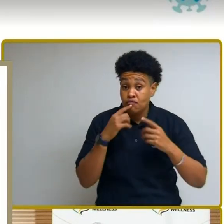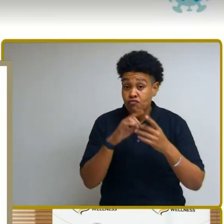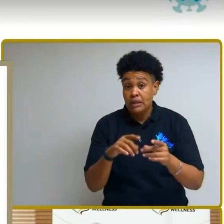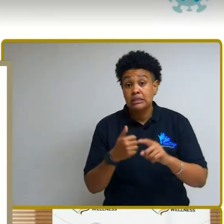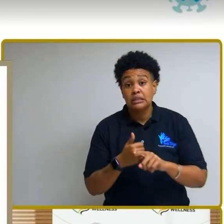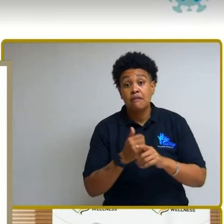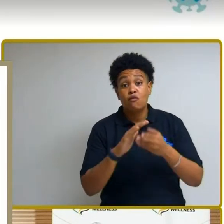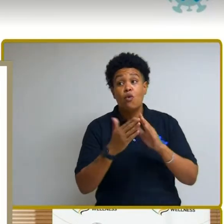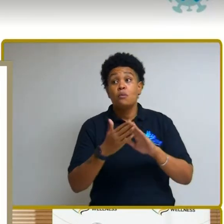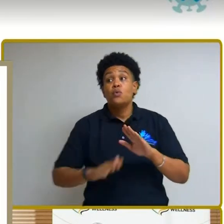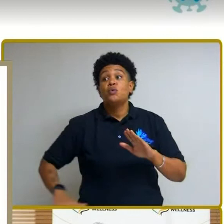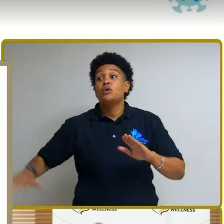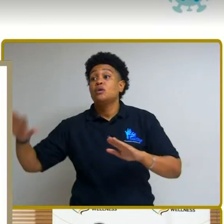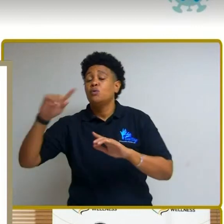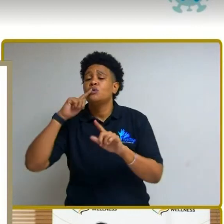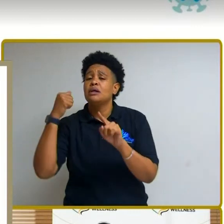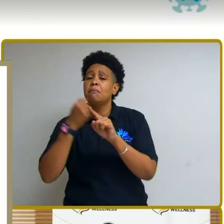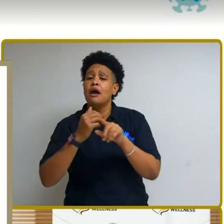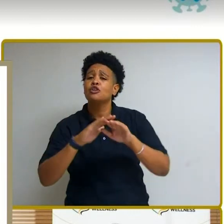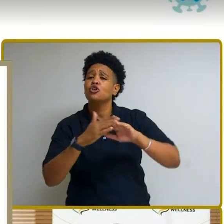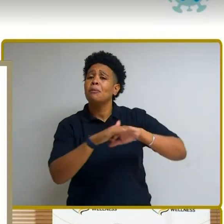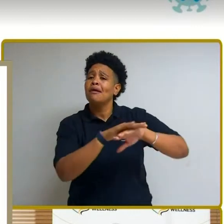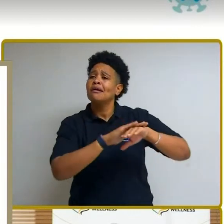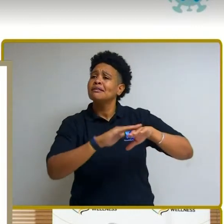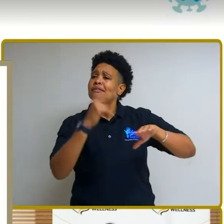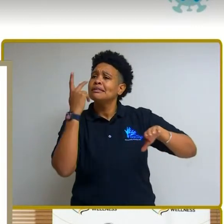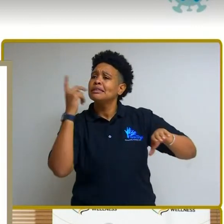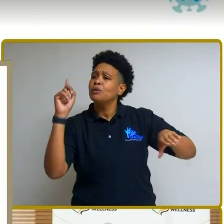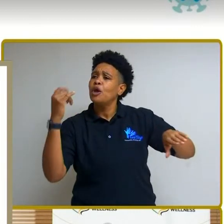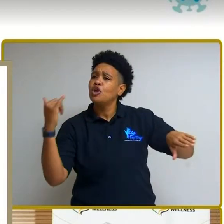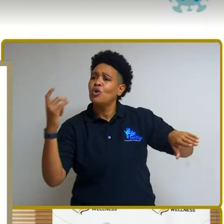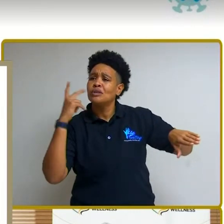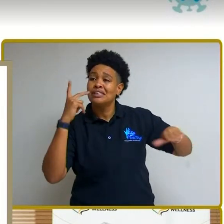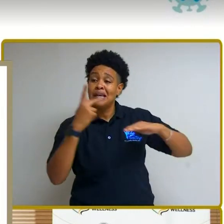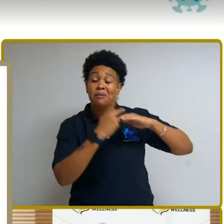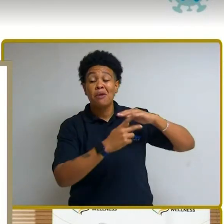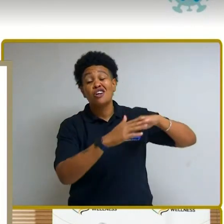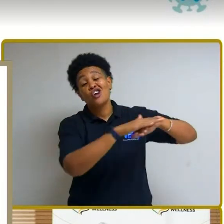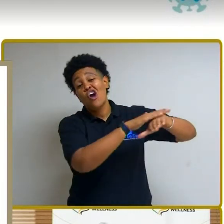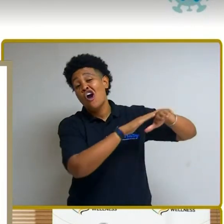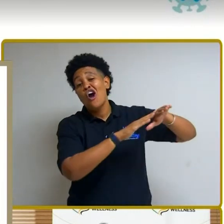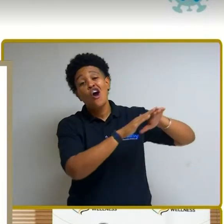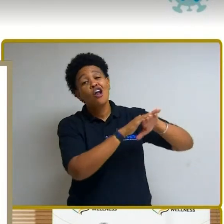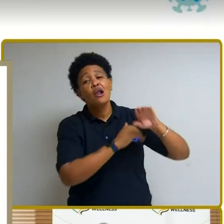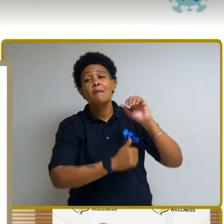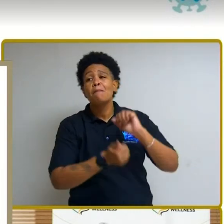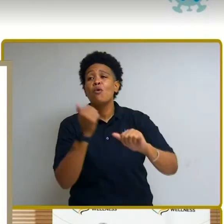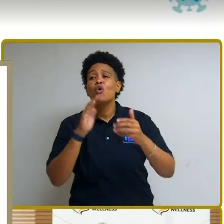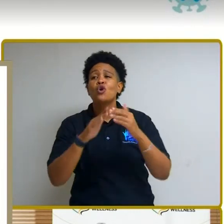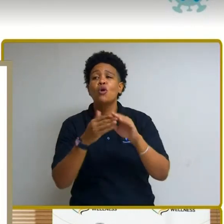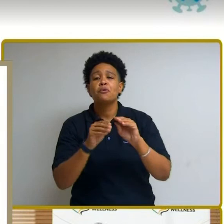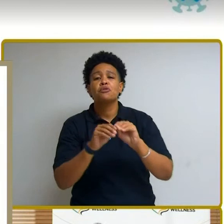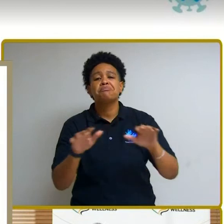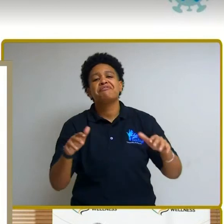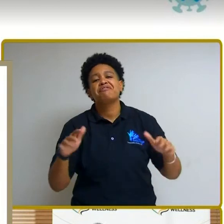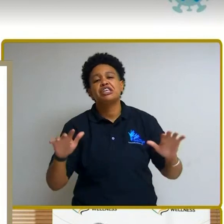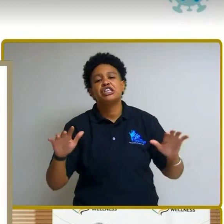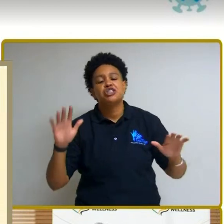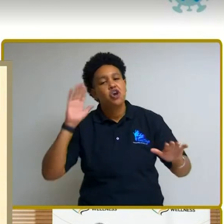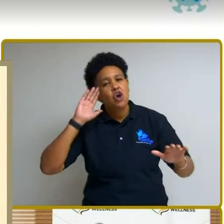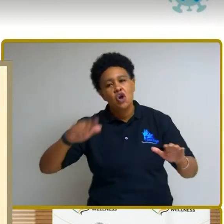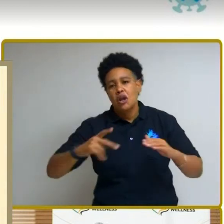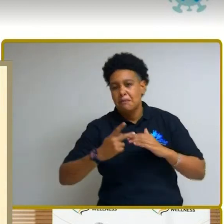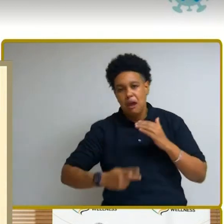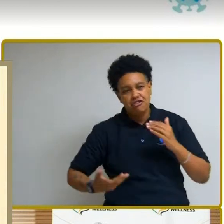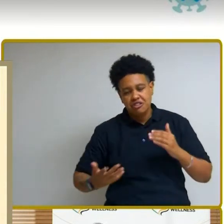that are affected across the country. And you can see that in all parishes, most communities are affected. Next